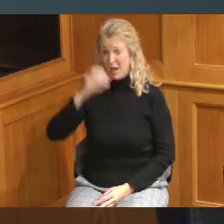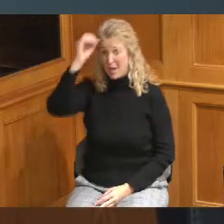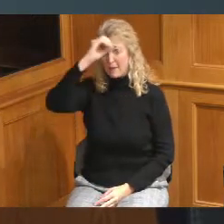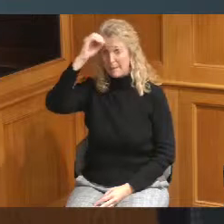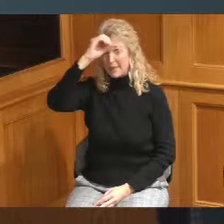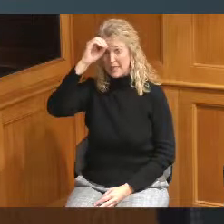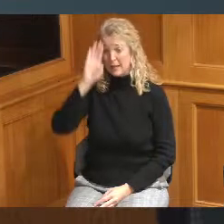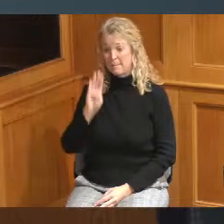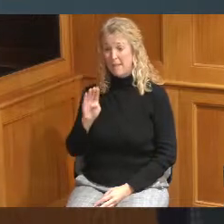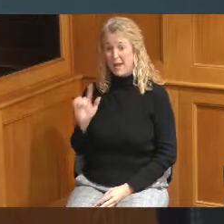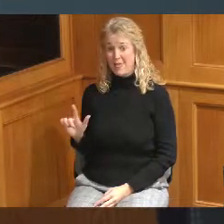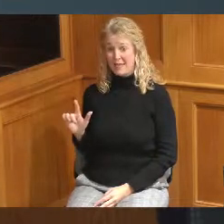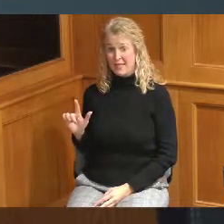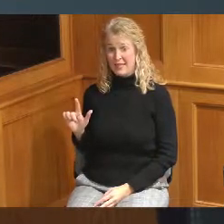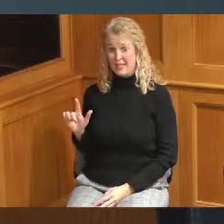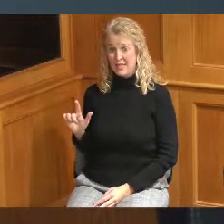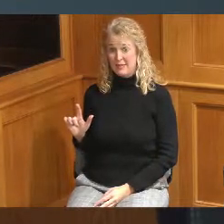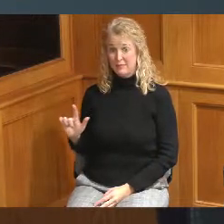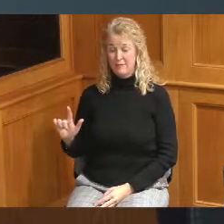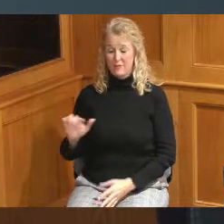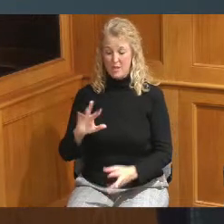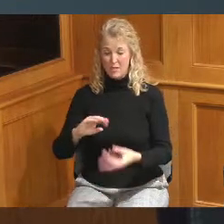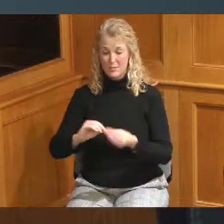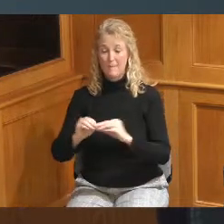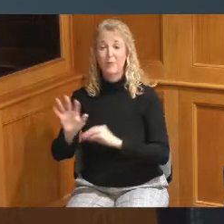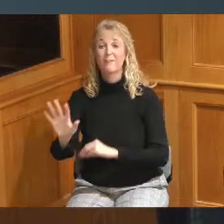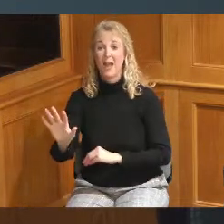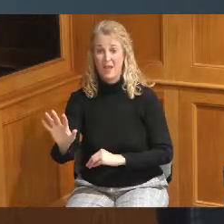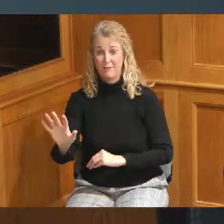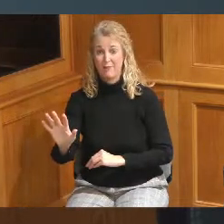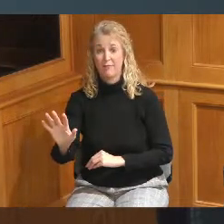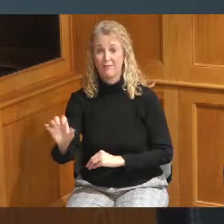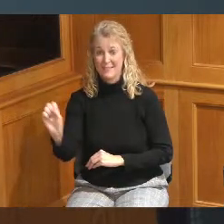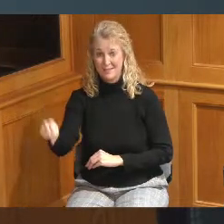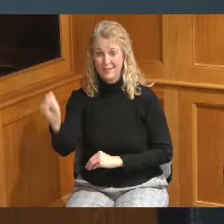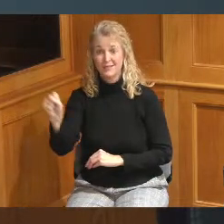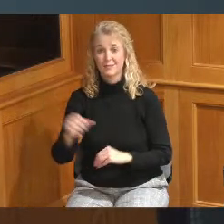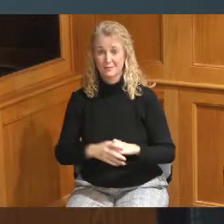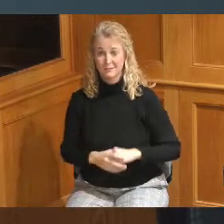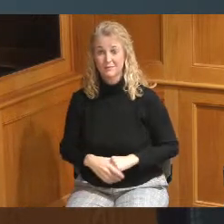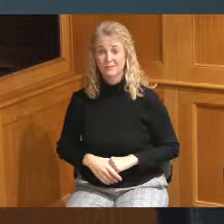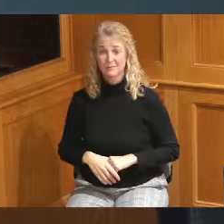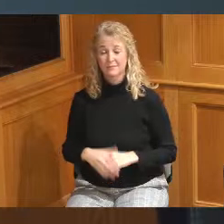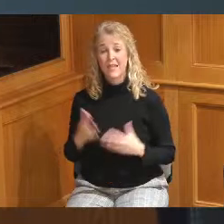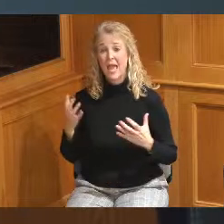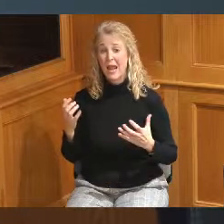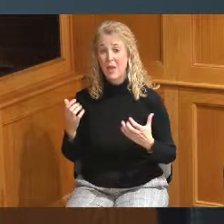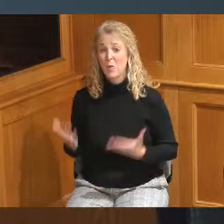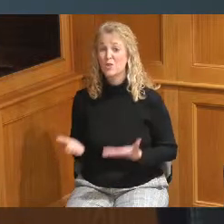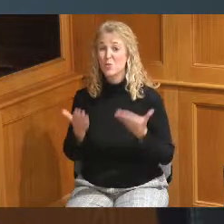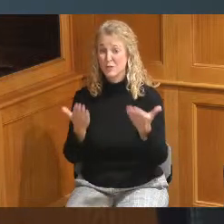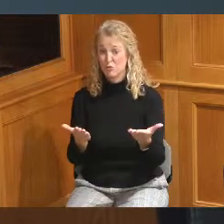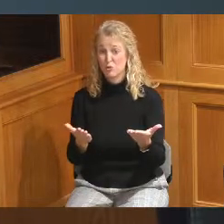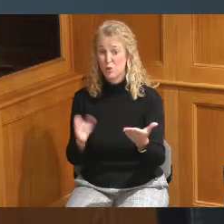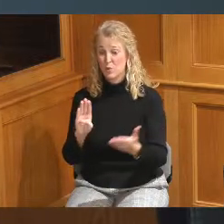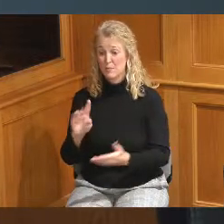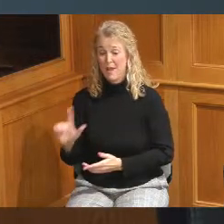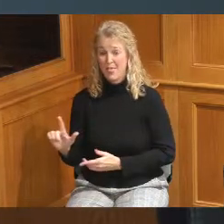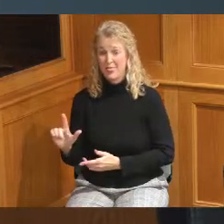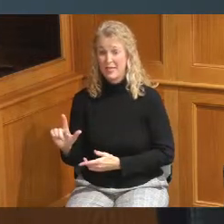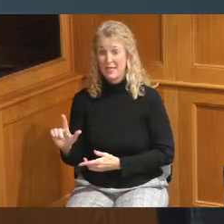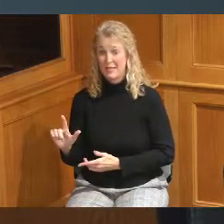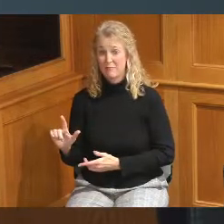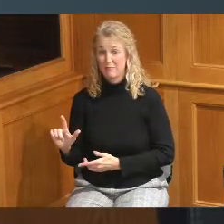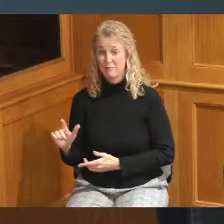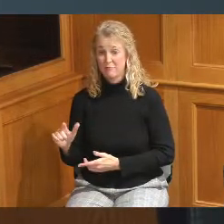support buy leave number 5, and I'd like to introduce it